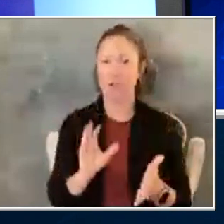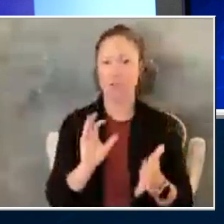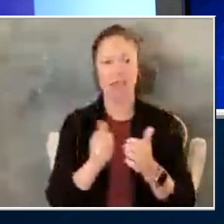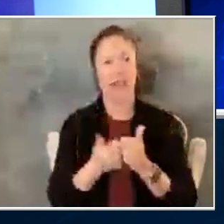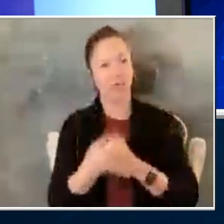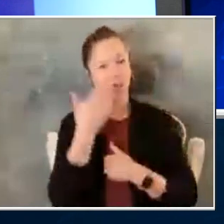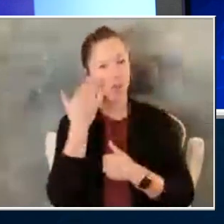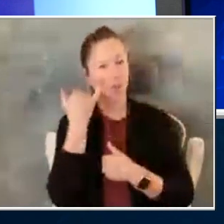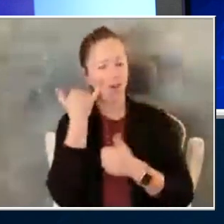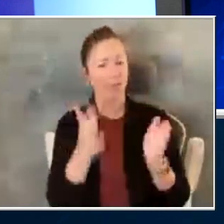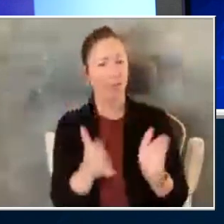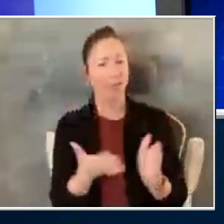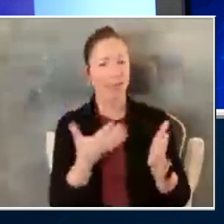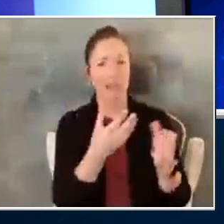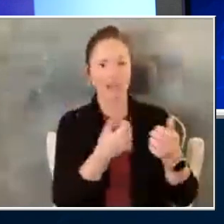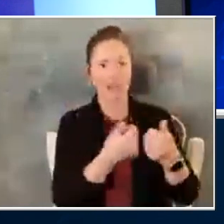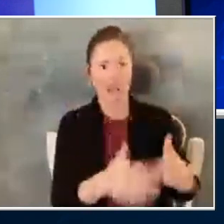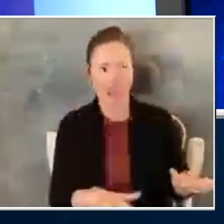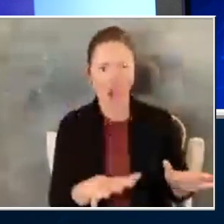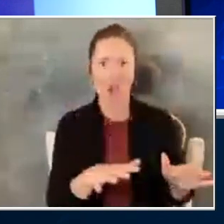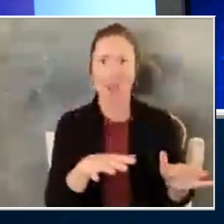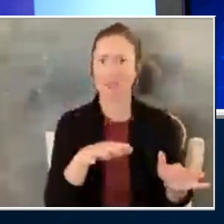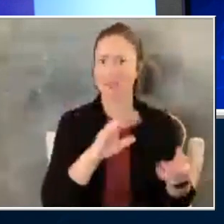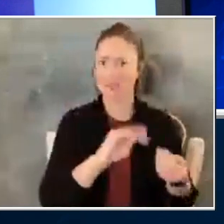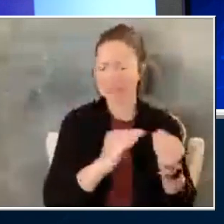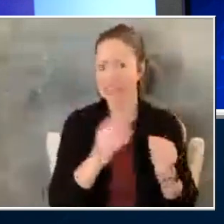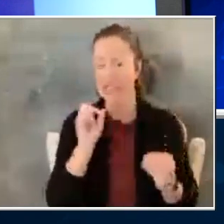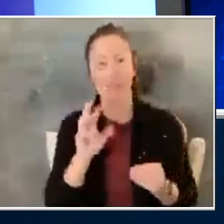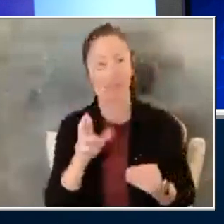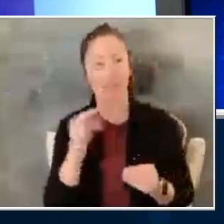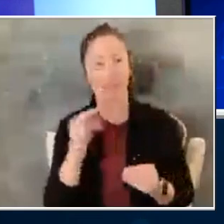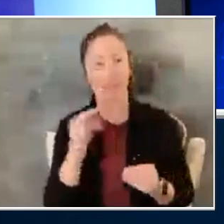that person has just always had less than average bone density?